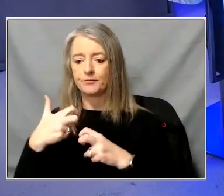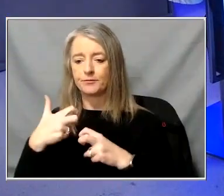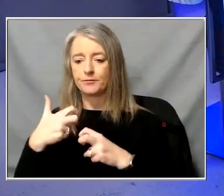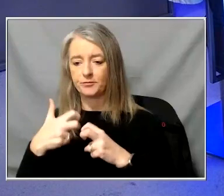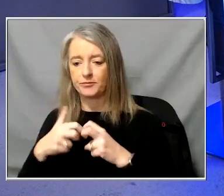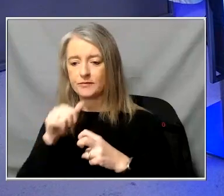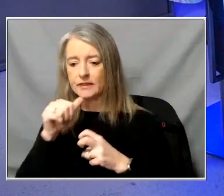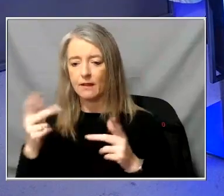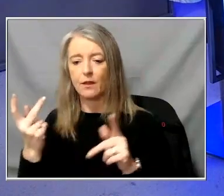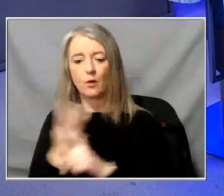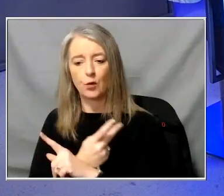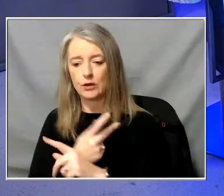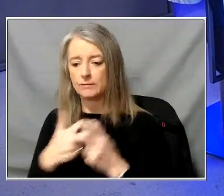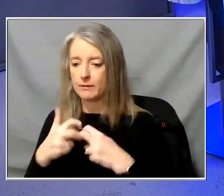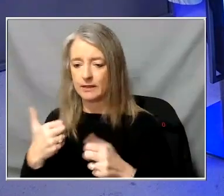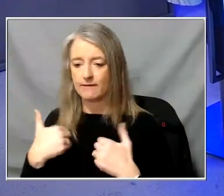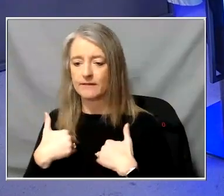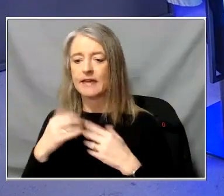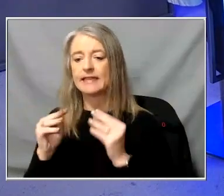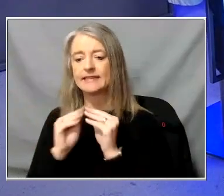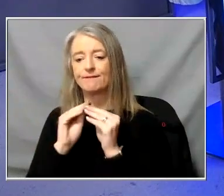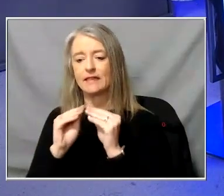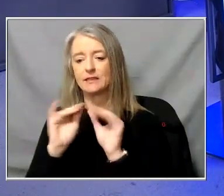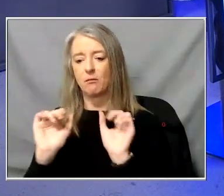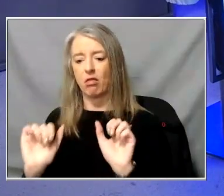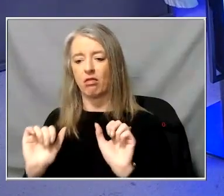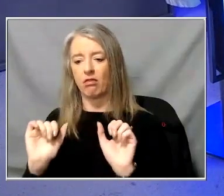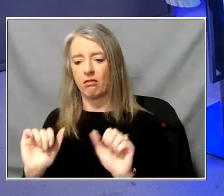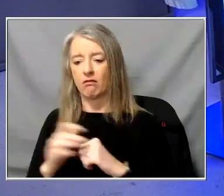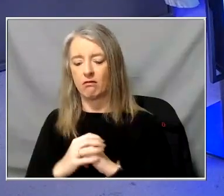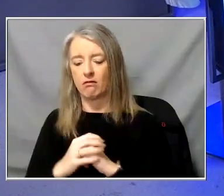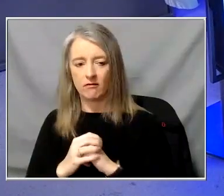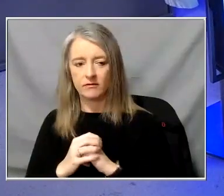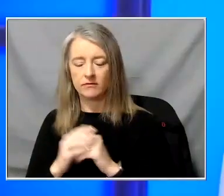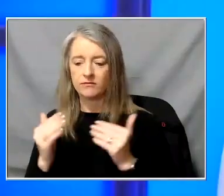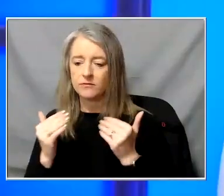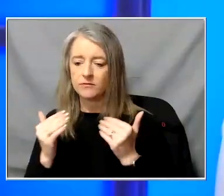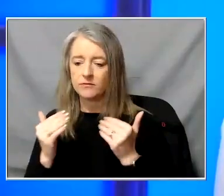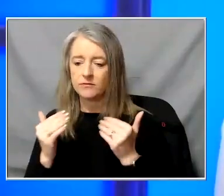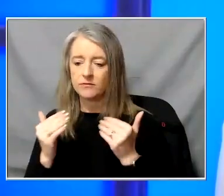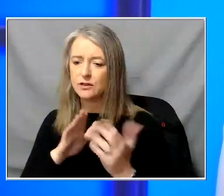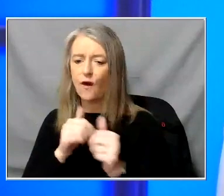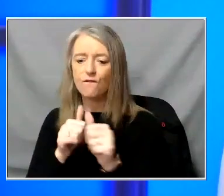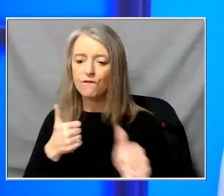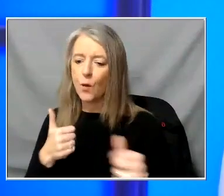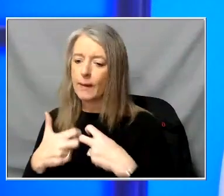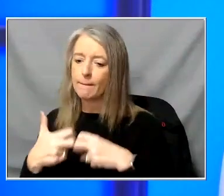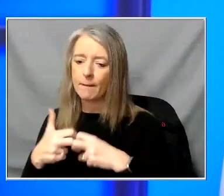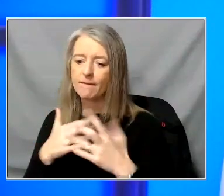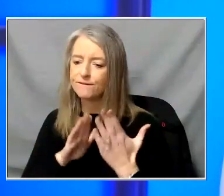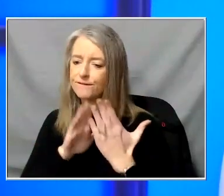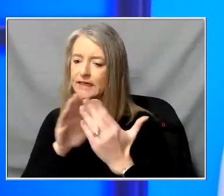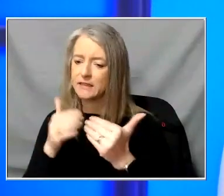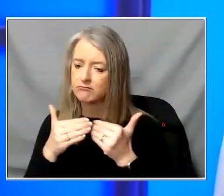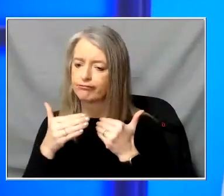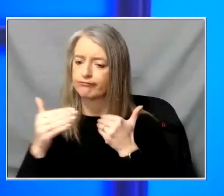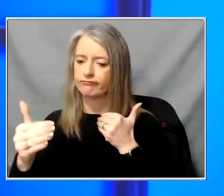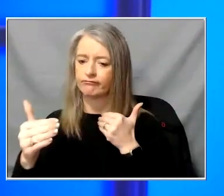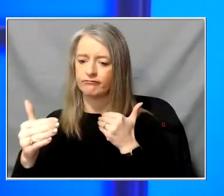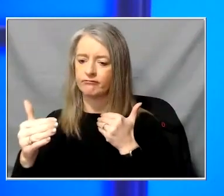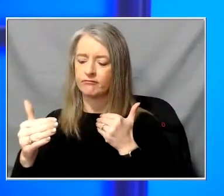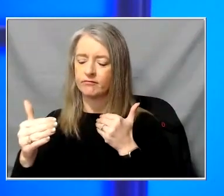expect to see have issues with their gallstones. Some of those things we can change, some of those things we can't change. The things that we all have control over is what kind of foods we eat.